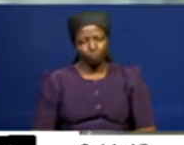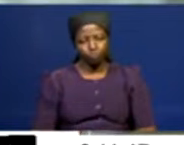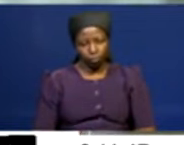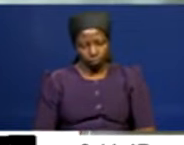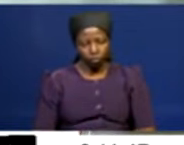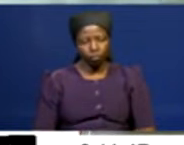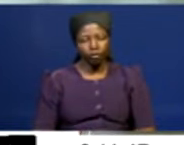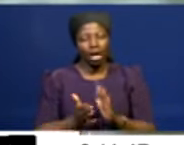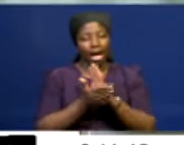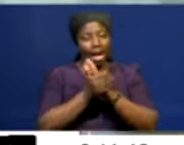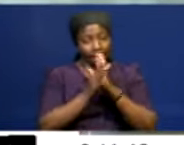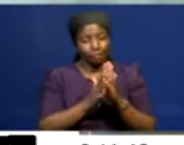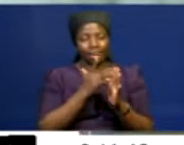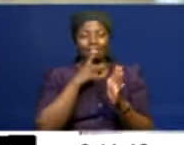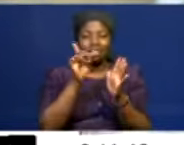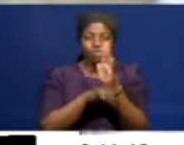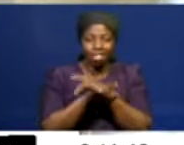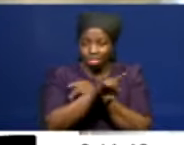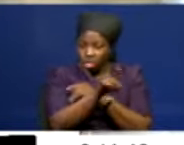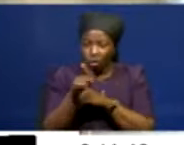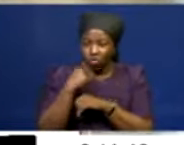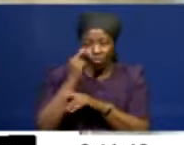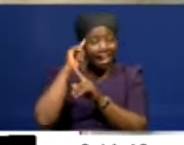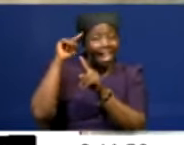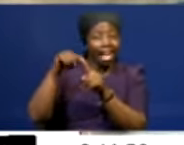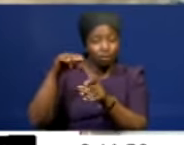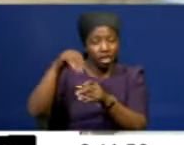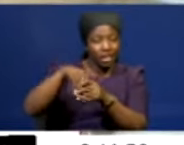However, experts say for those looking to invest in the